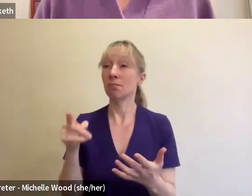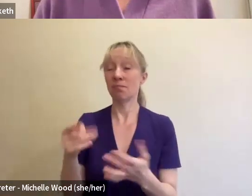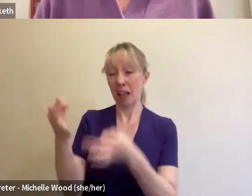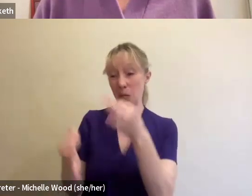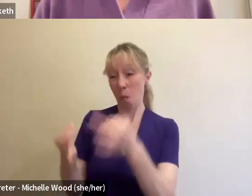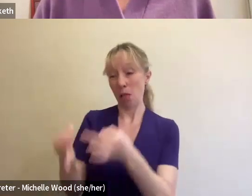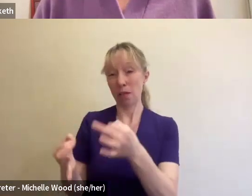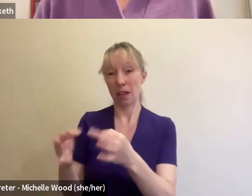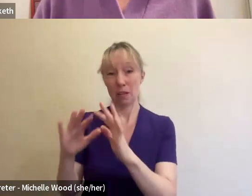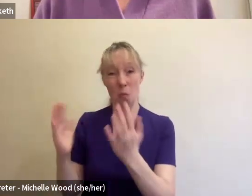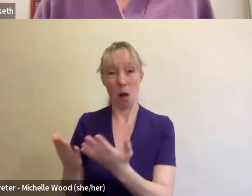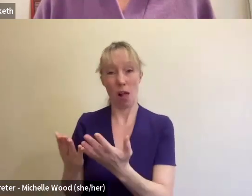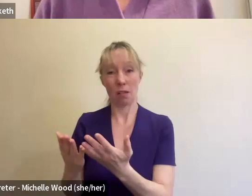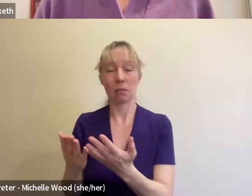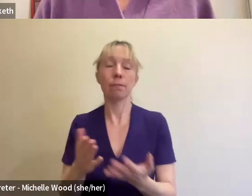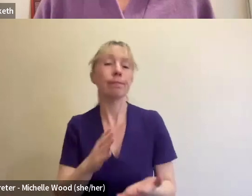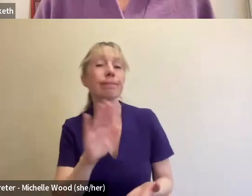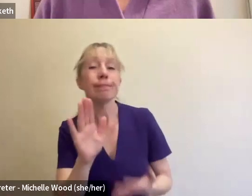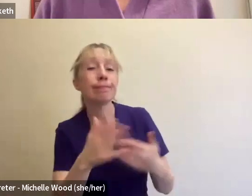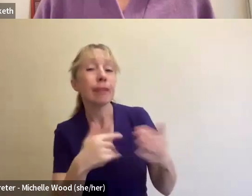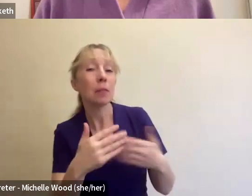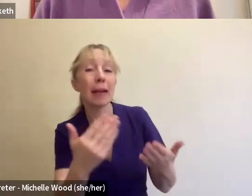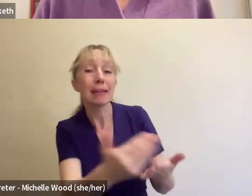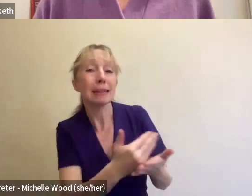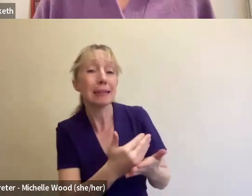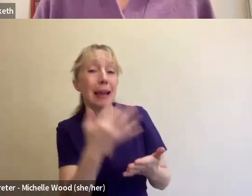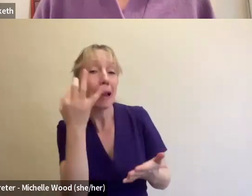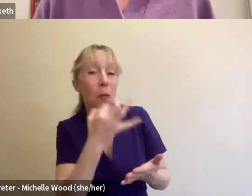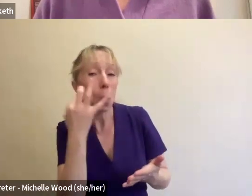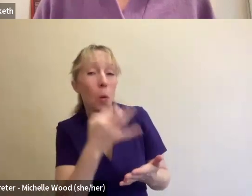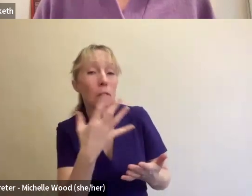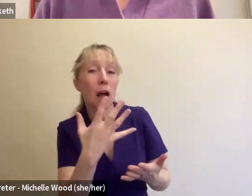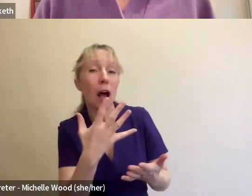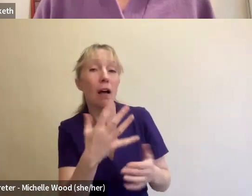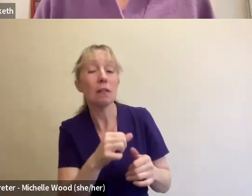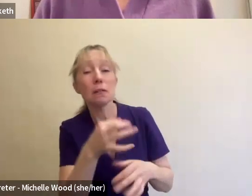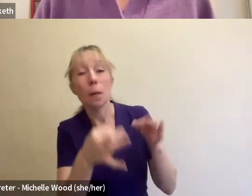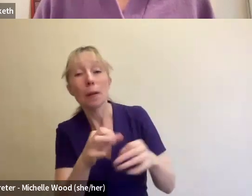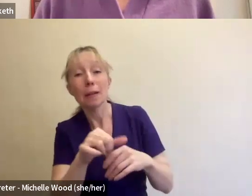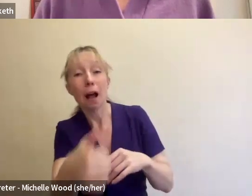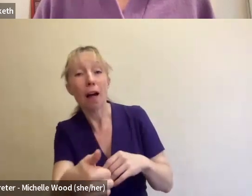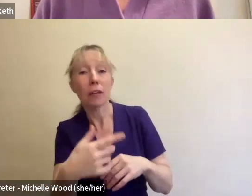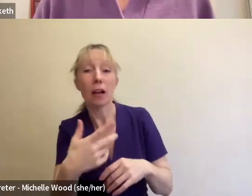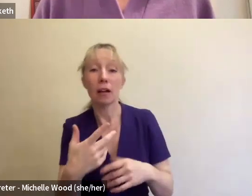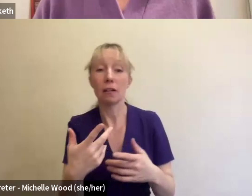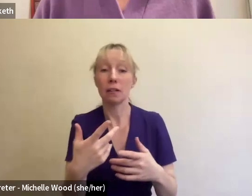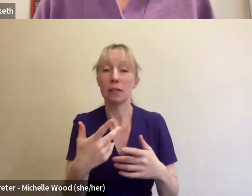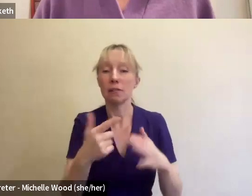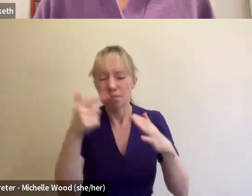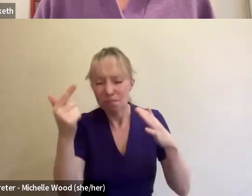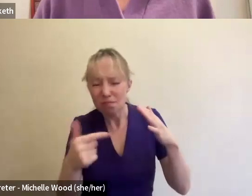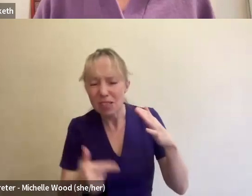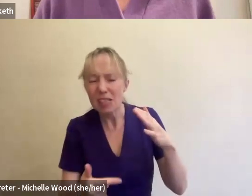water that falls and then talk politics, said a wayfarer. Deep borewell water yielded 600